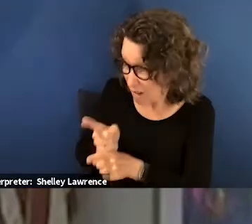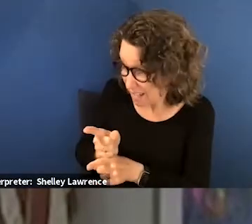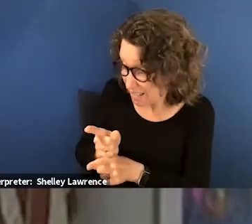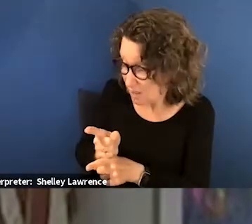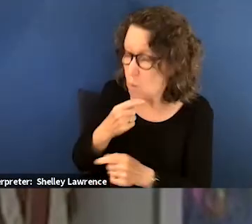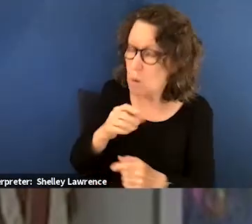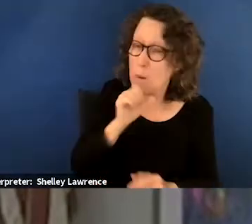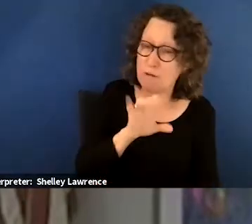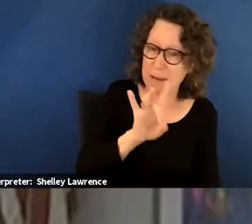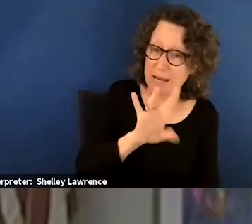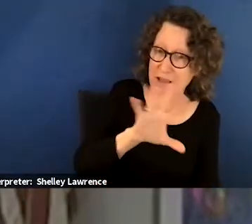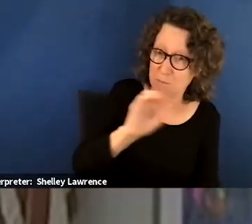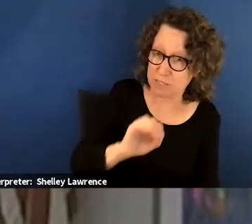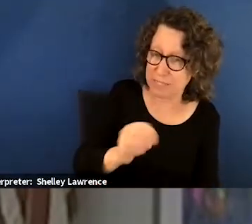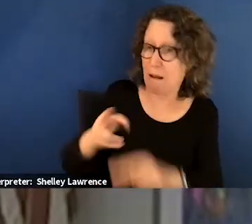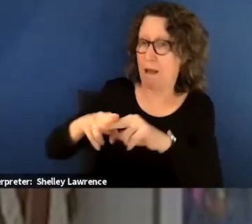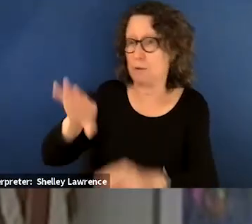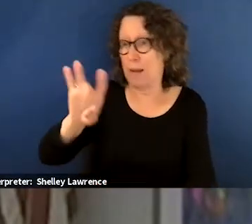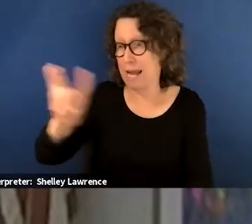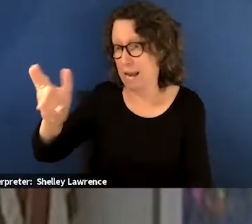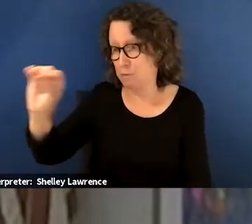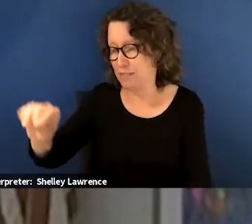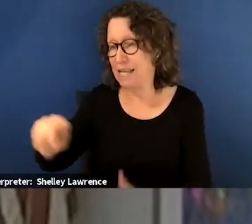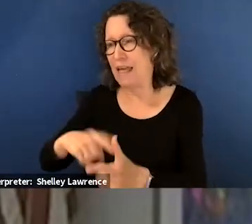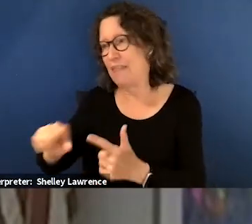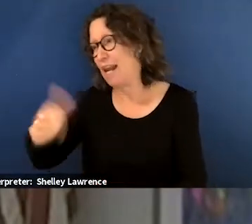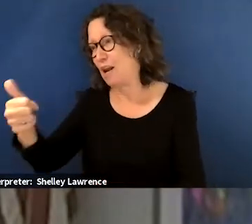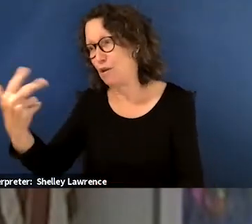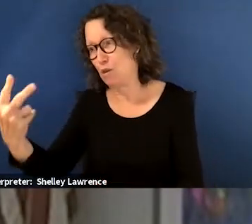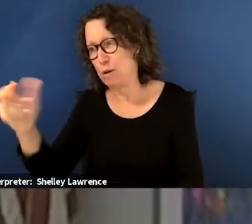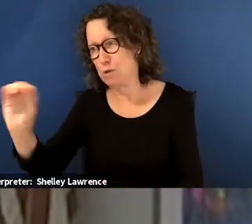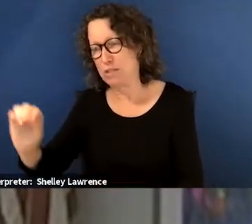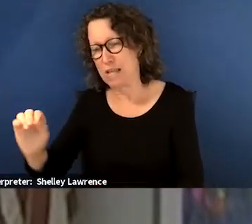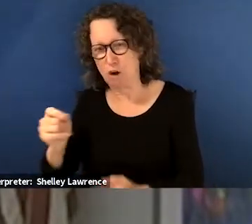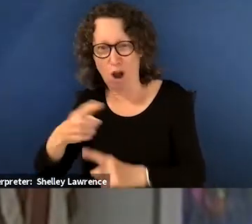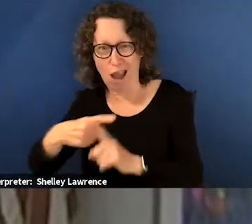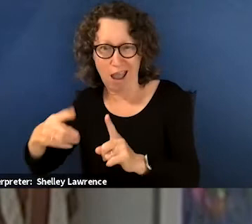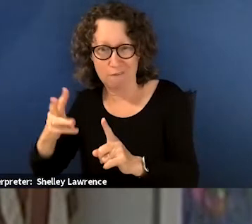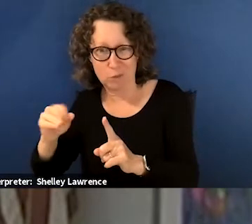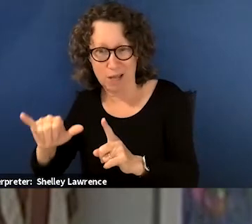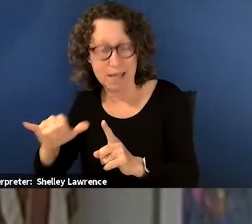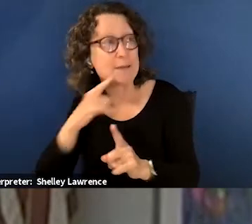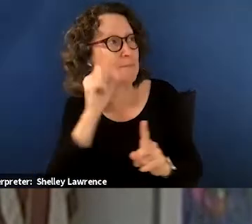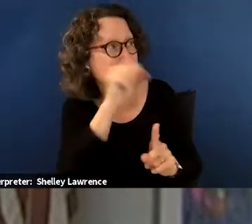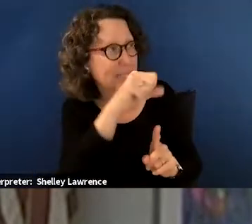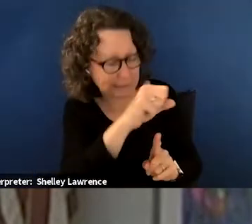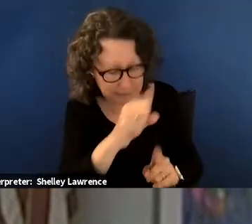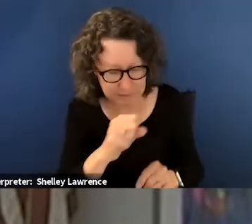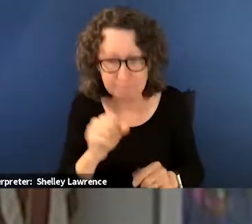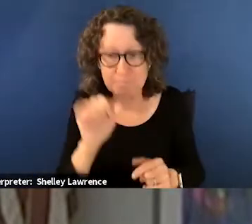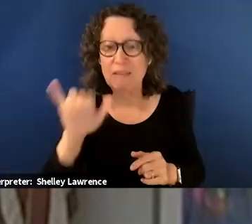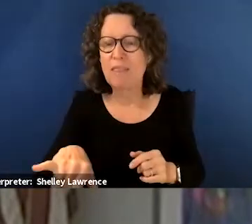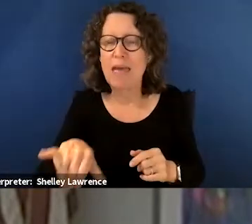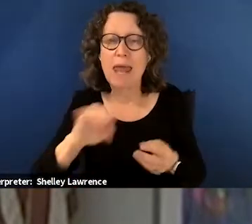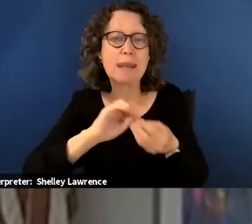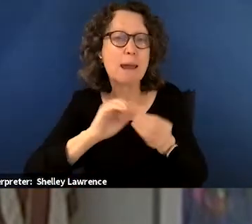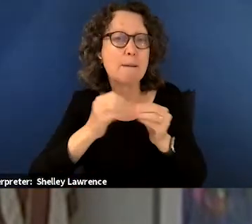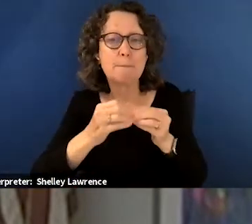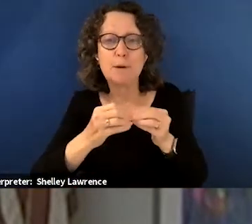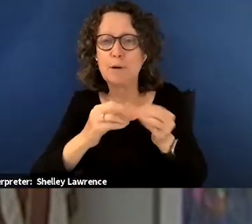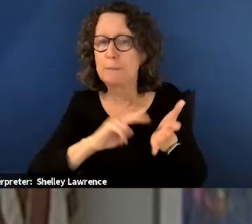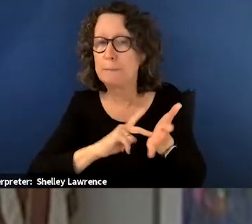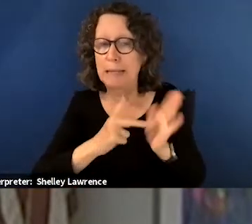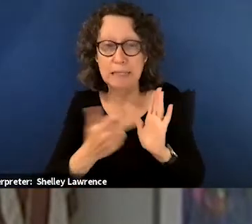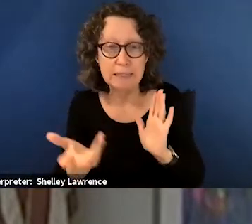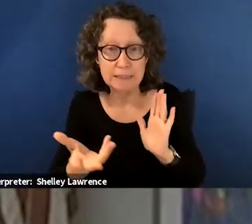went from 85% to 88, but then another 3% are partway through. Yes, and so that number